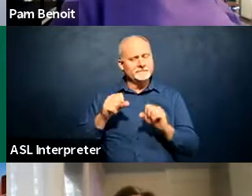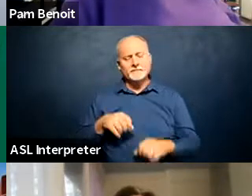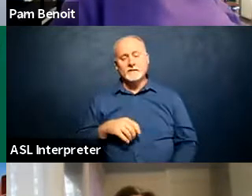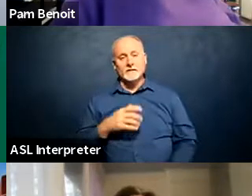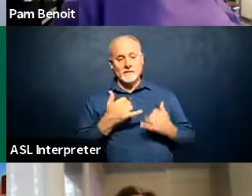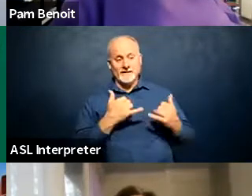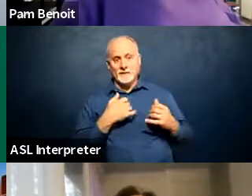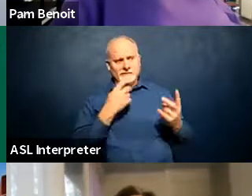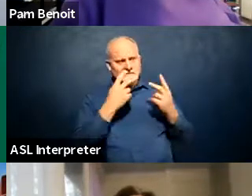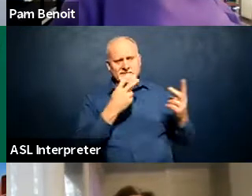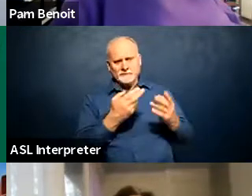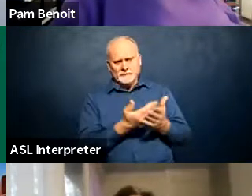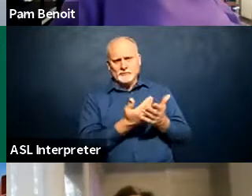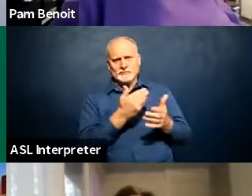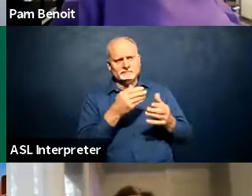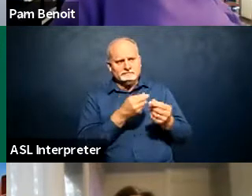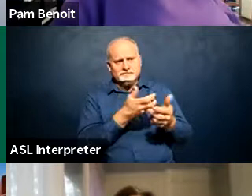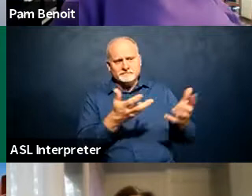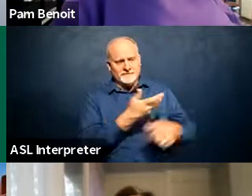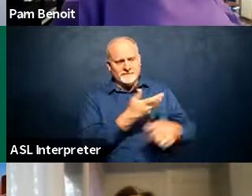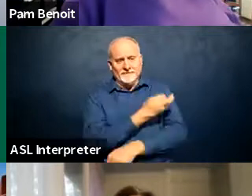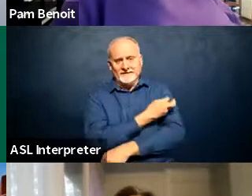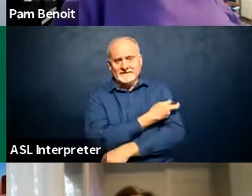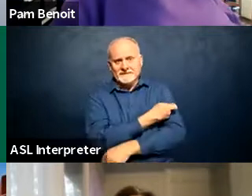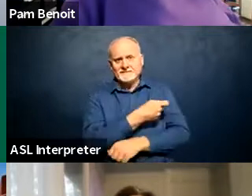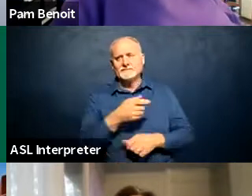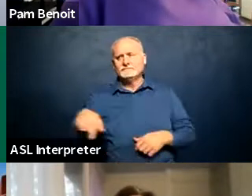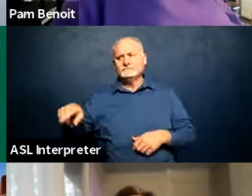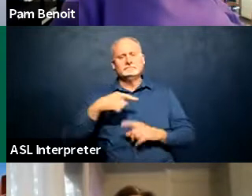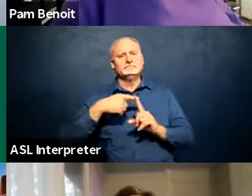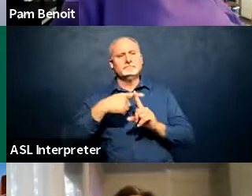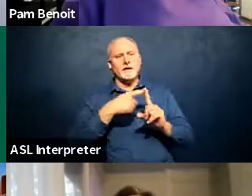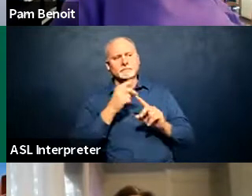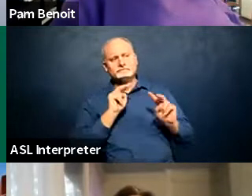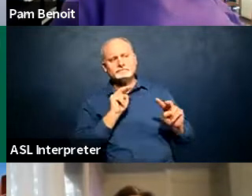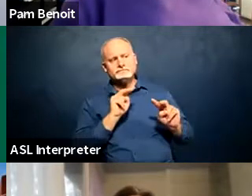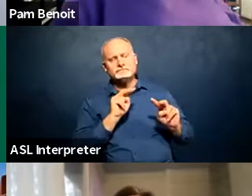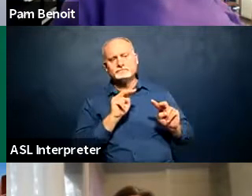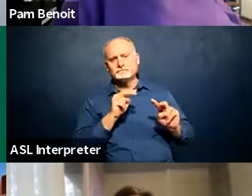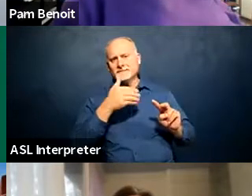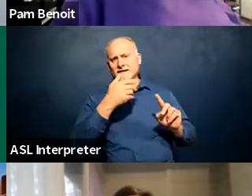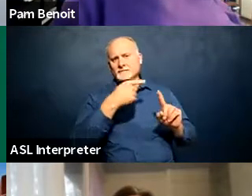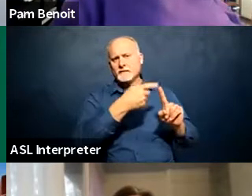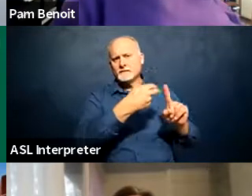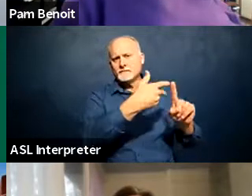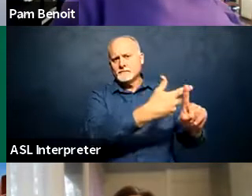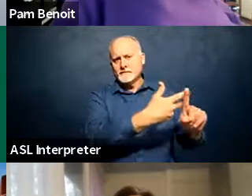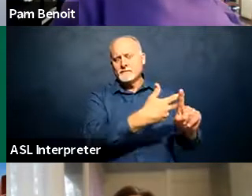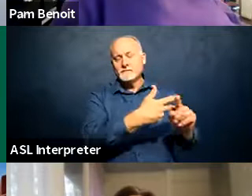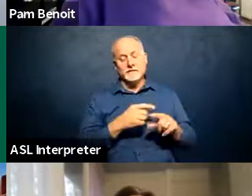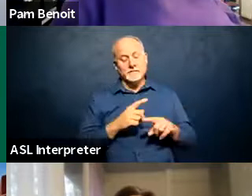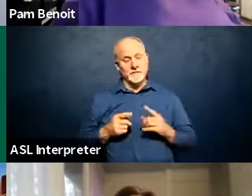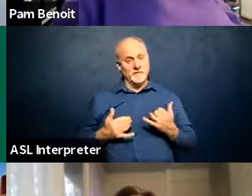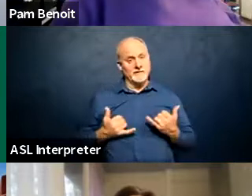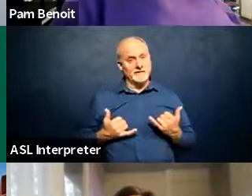vaccines. We're in the very, very beginning. There's optimism for the months to come, but at the current